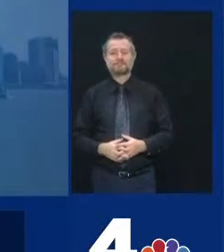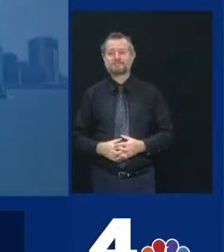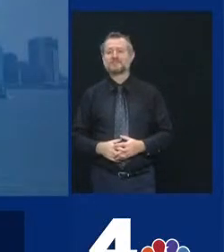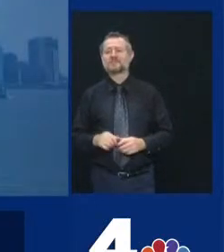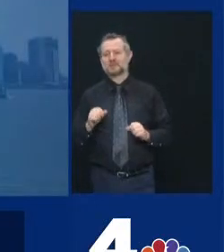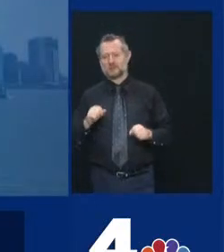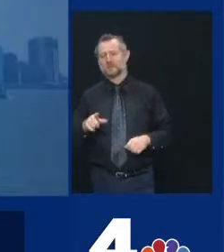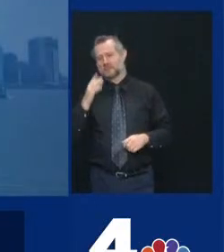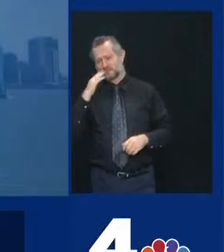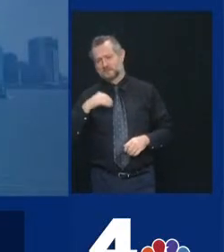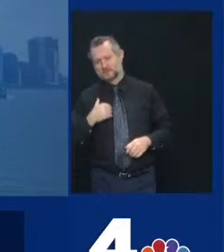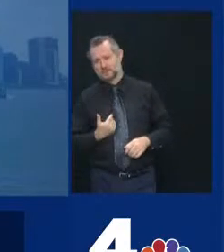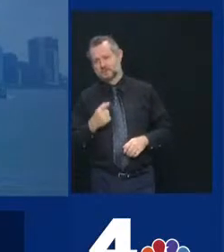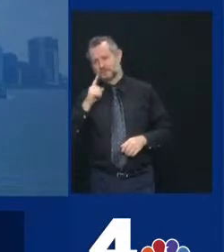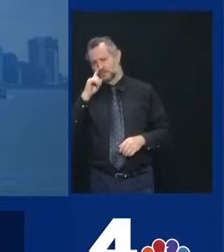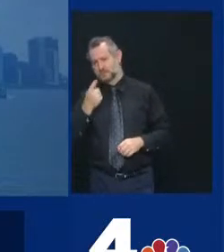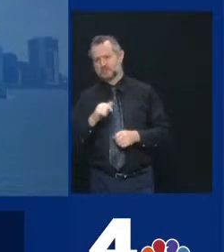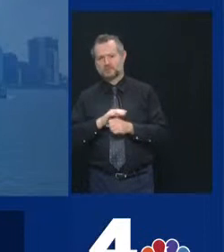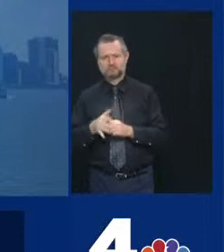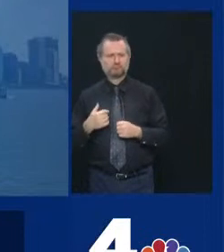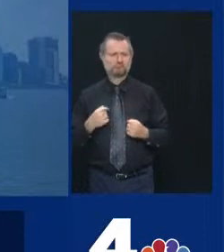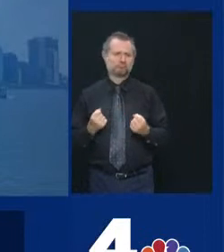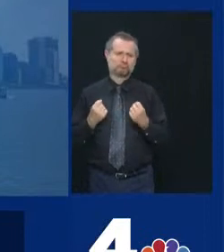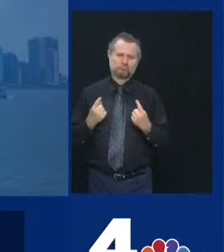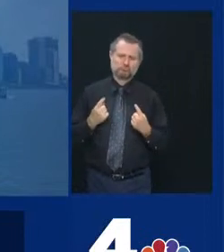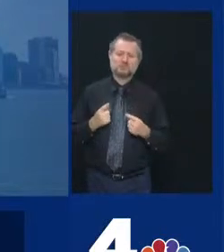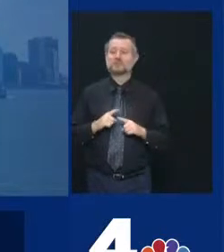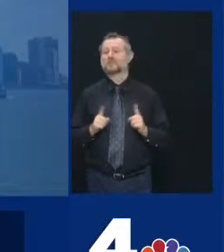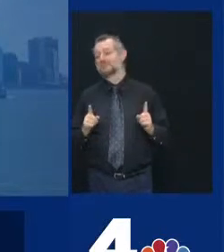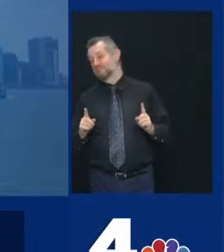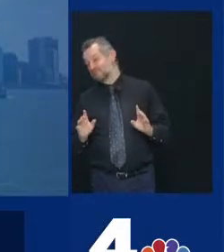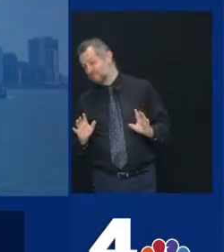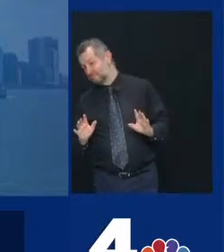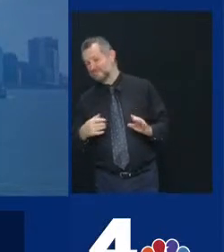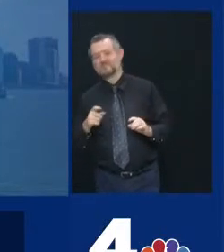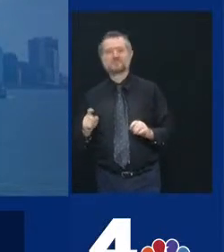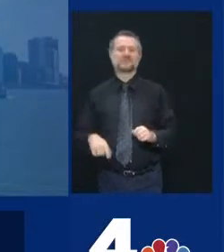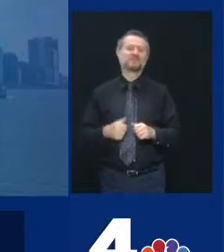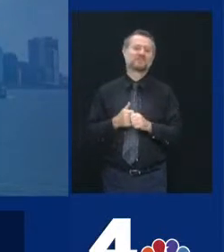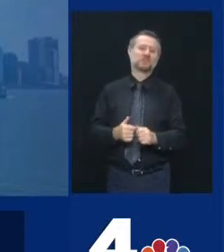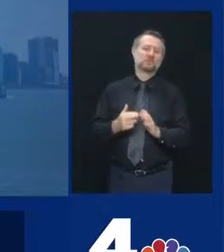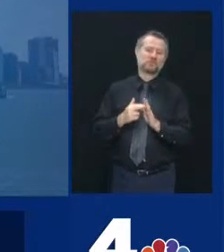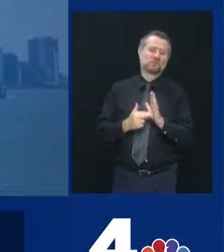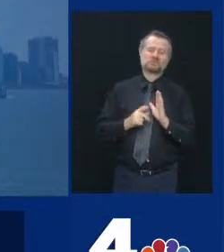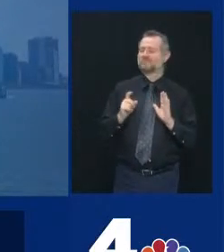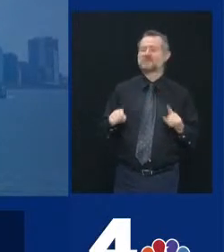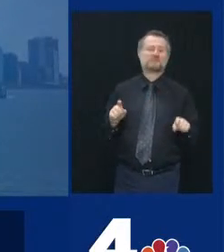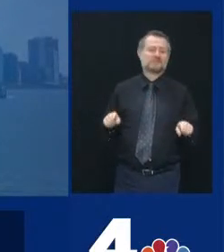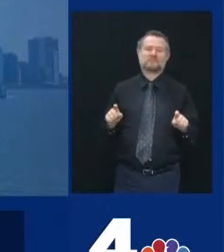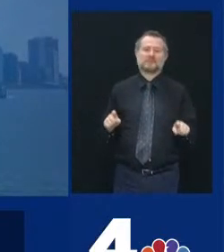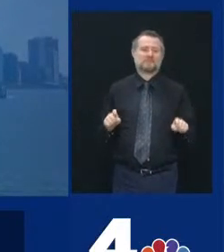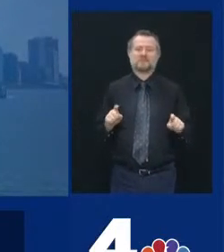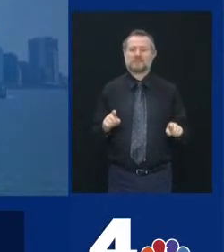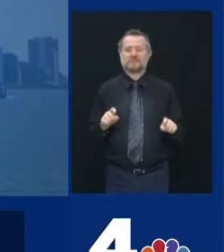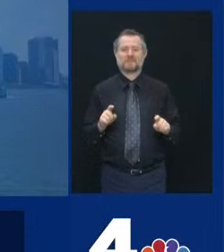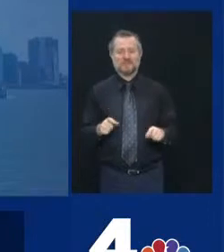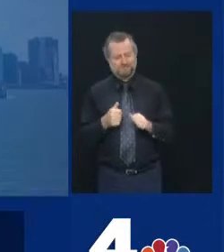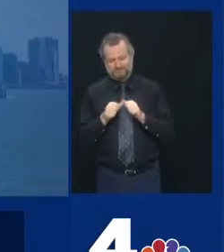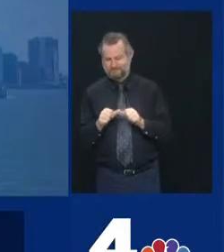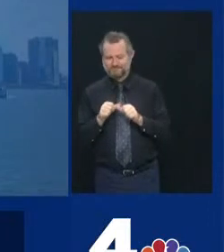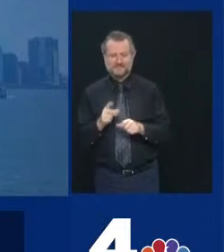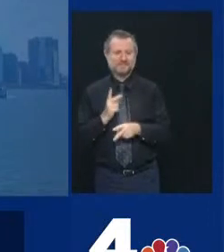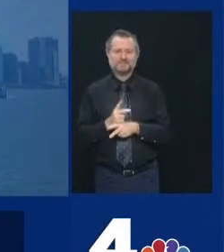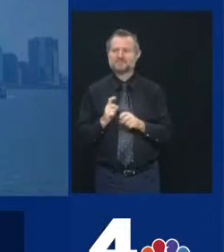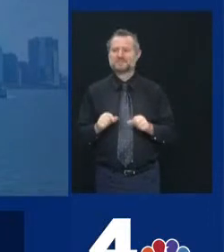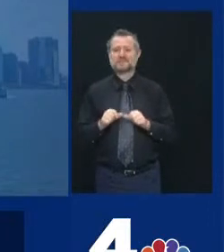I get it. But you can't stop fighting until the battle is over. The battle's